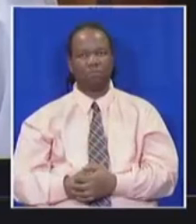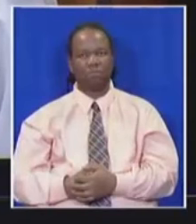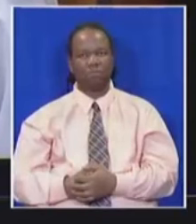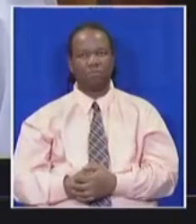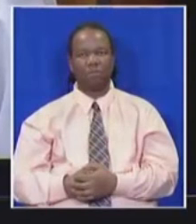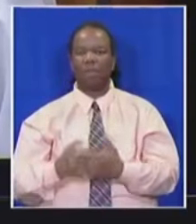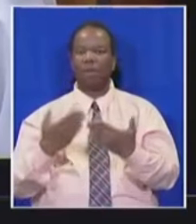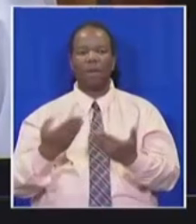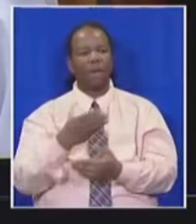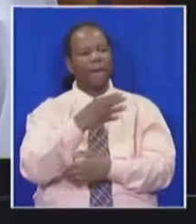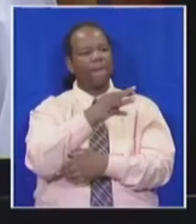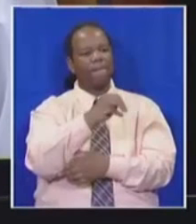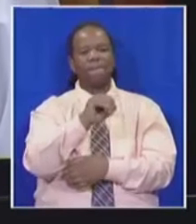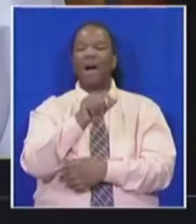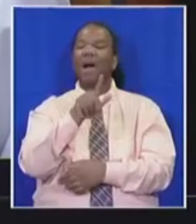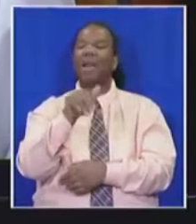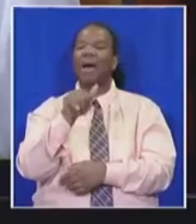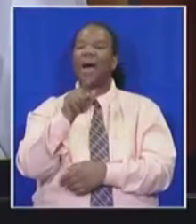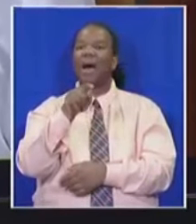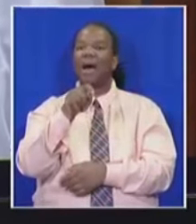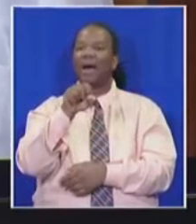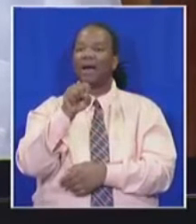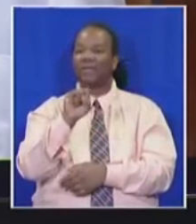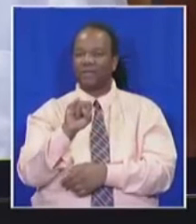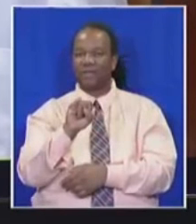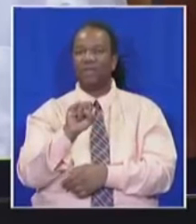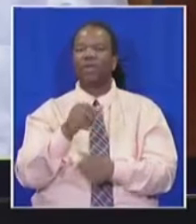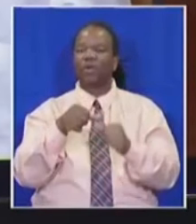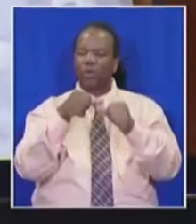Honourable Malachi, proceed. We will attend to this matter.